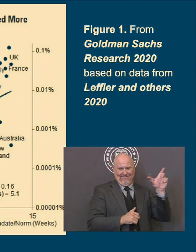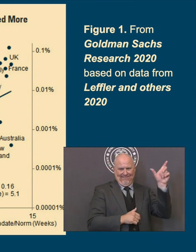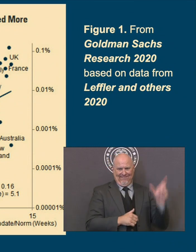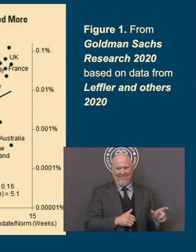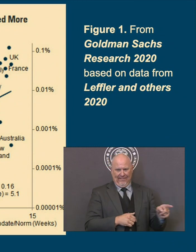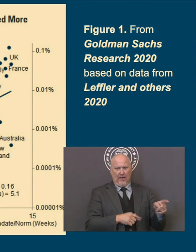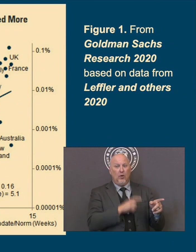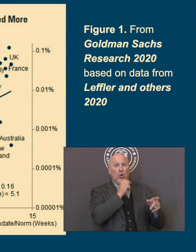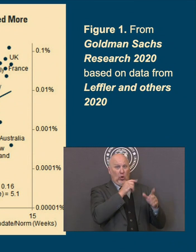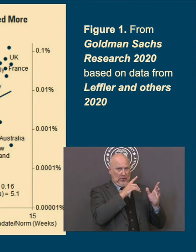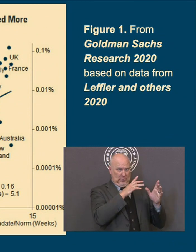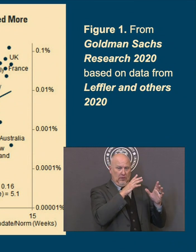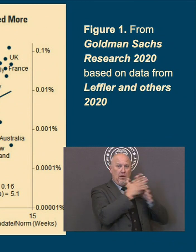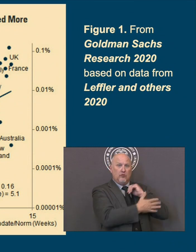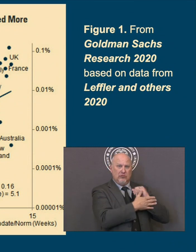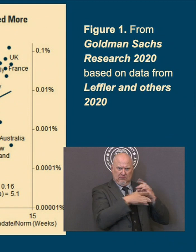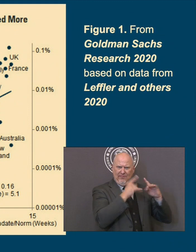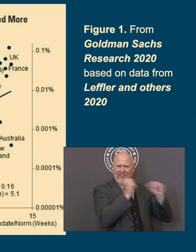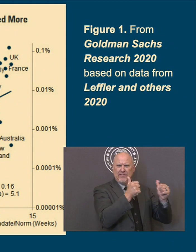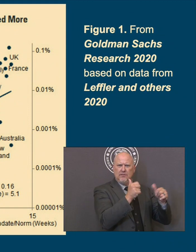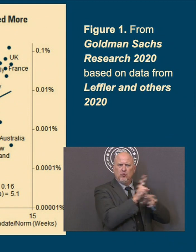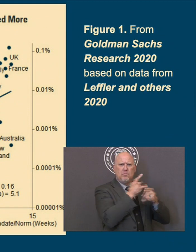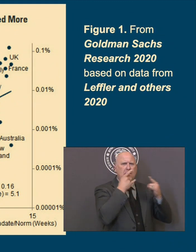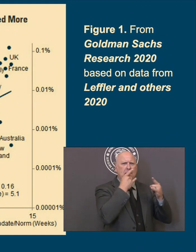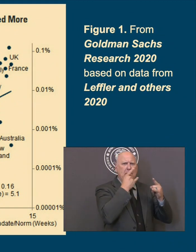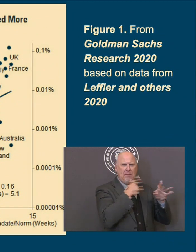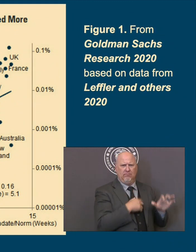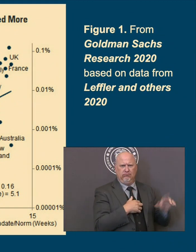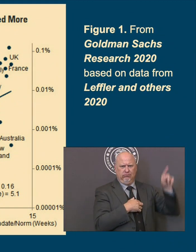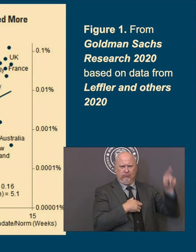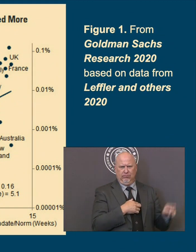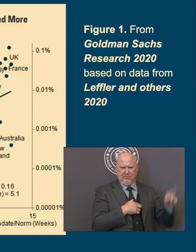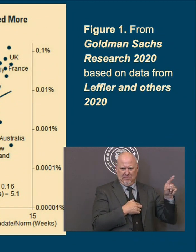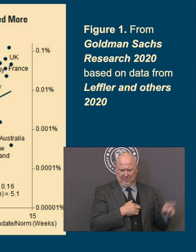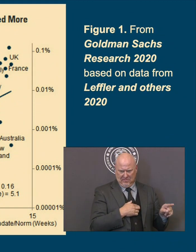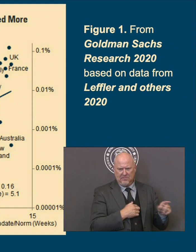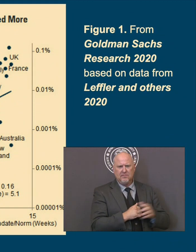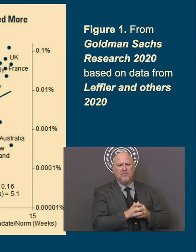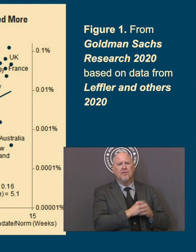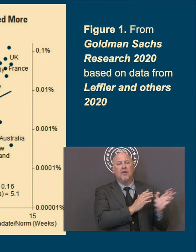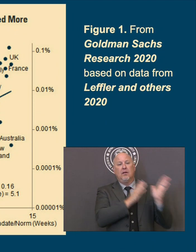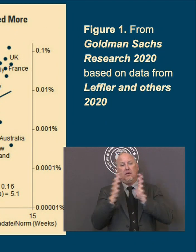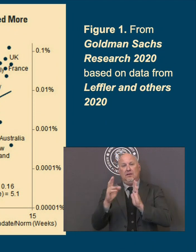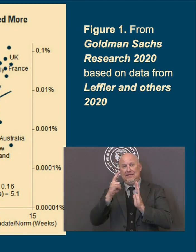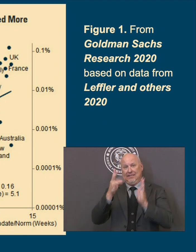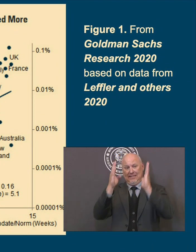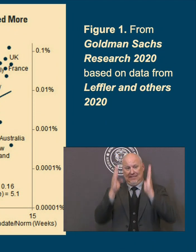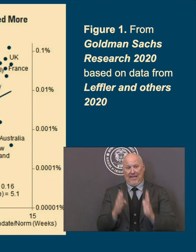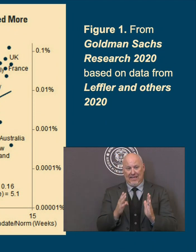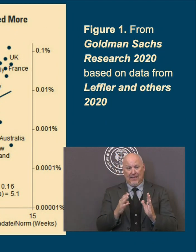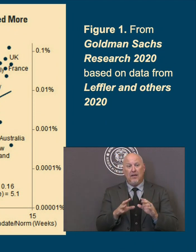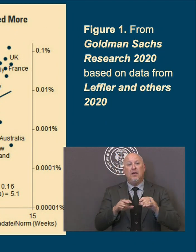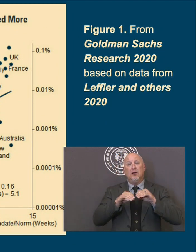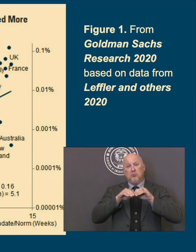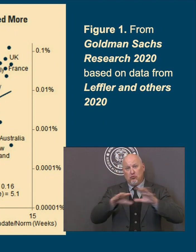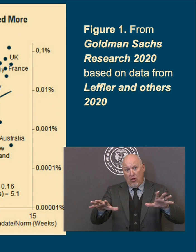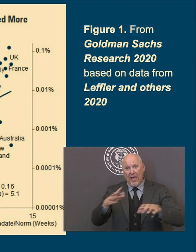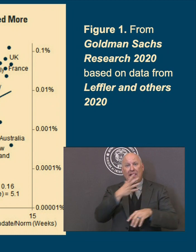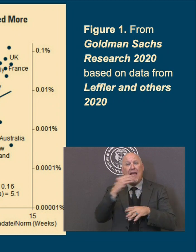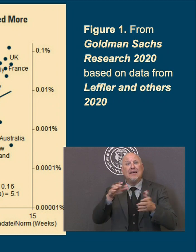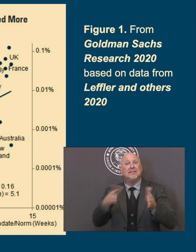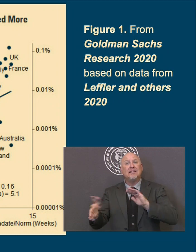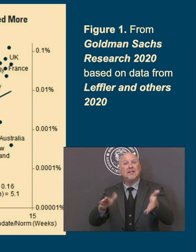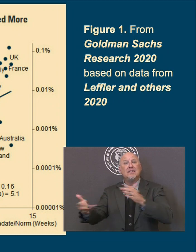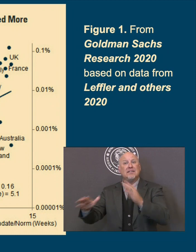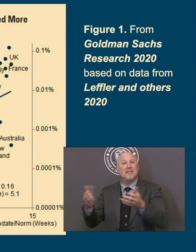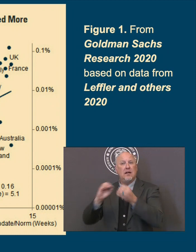transmission, and on the right side of the screen, the rate of mortality of this disease. And actually, this data has now been updated. It's a few